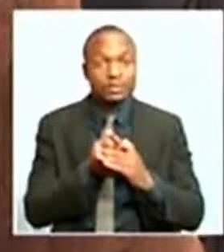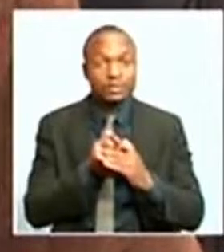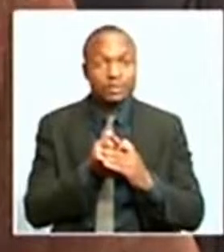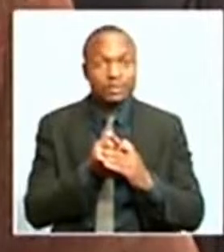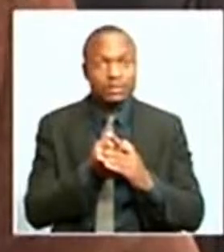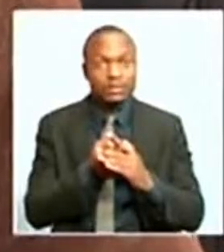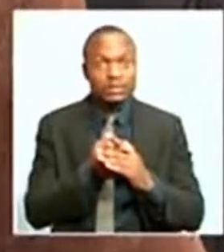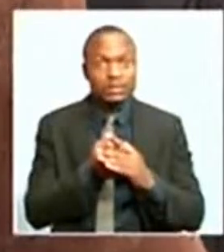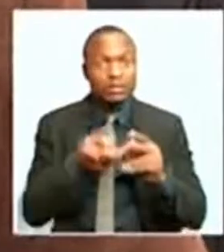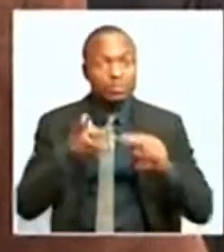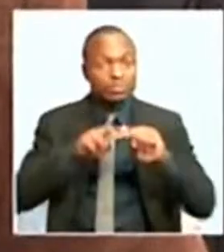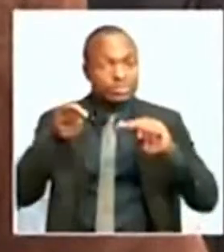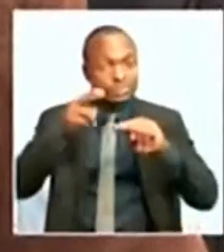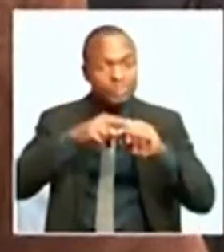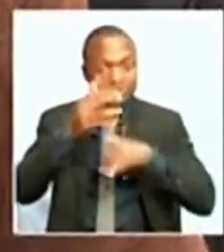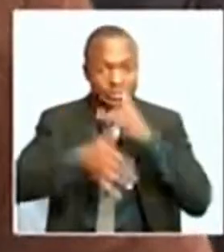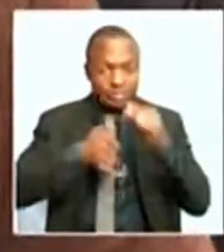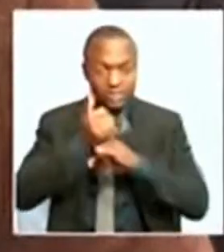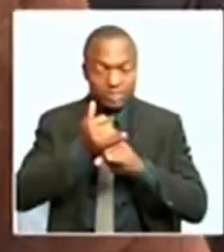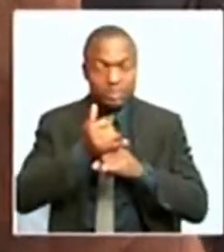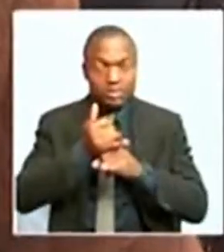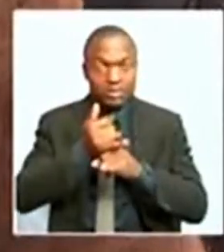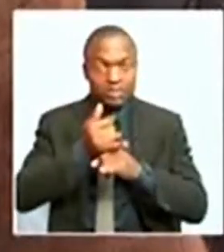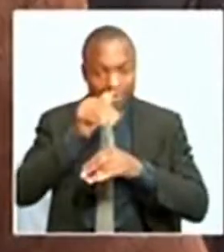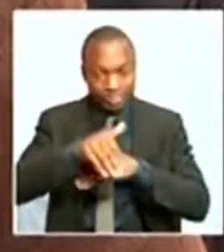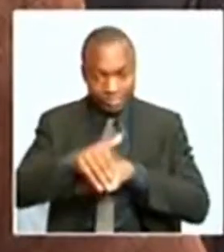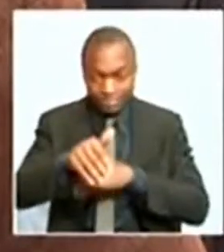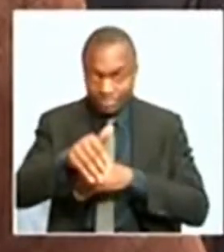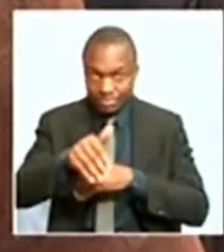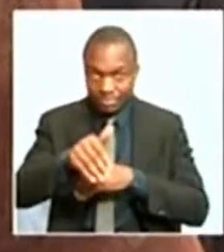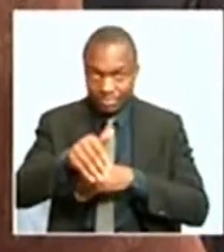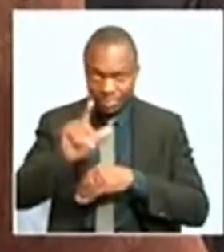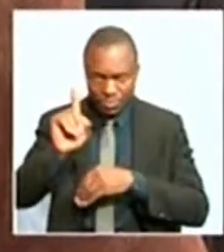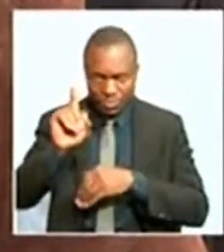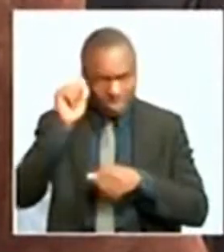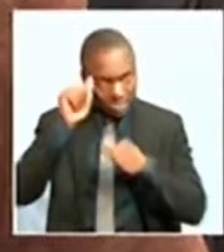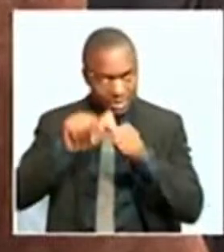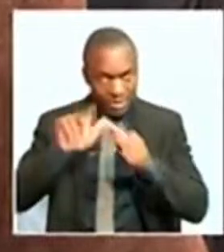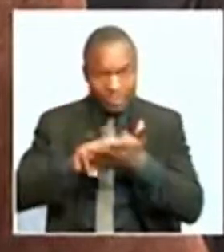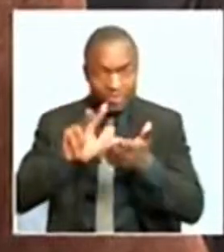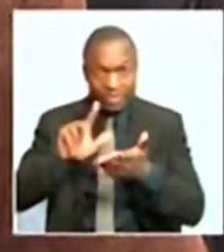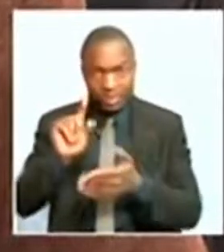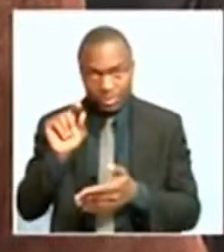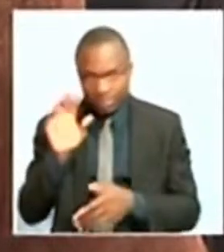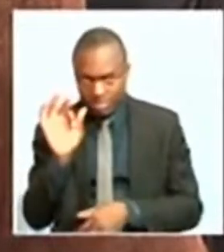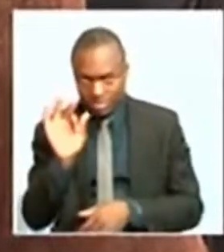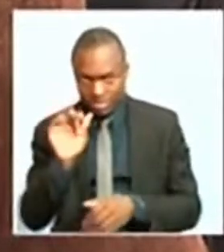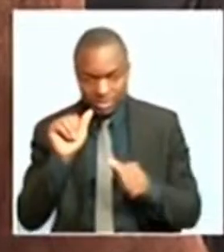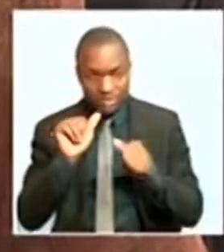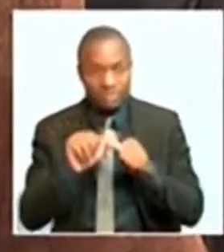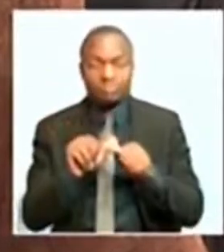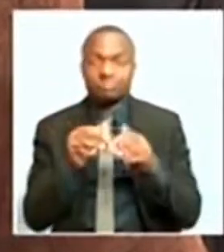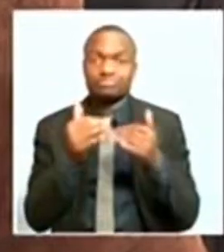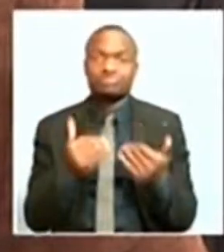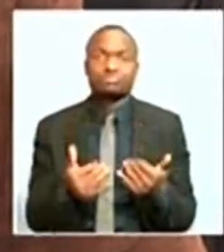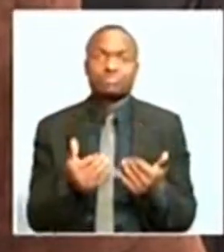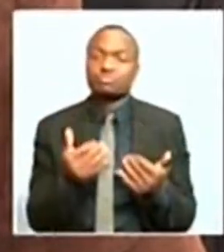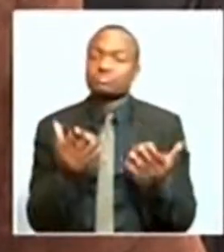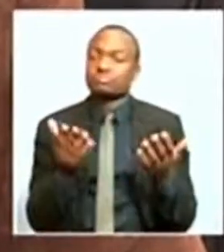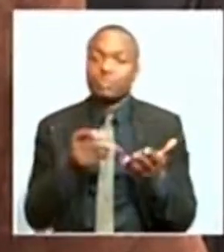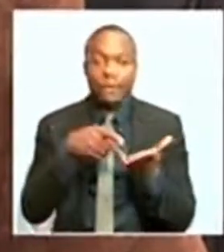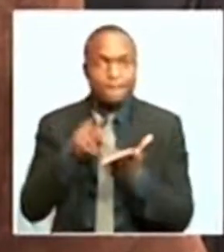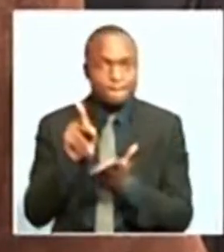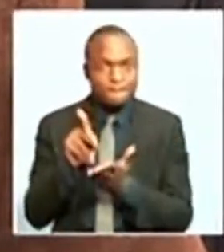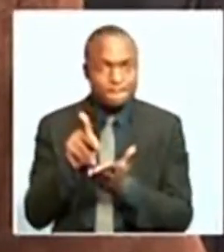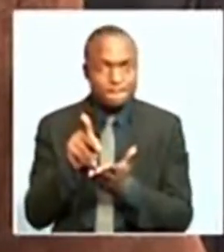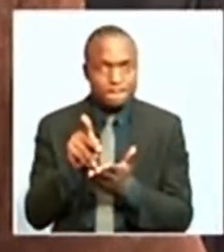annual subscription. There is one treaty that was signed in 2019 up to now. That nothing has been paid, and it has accumulated